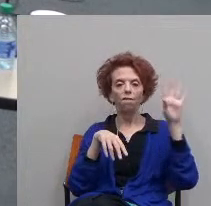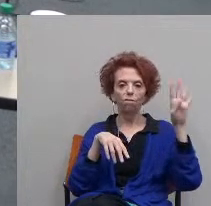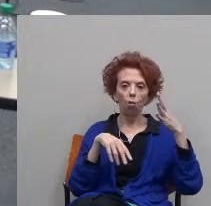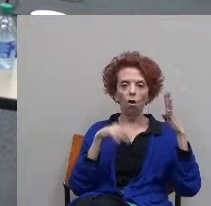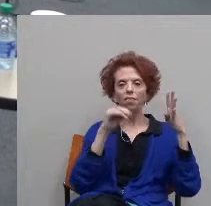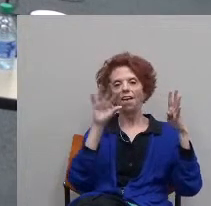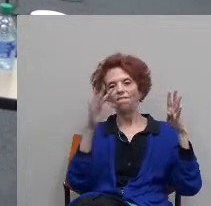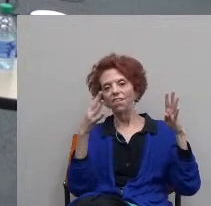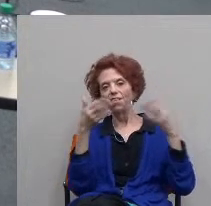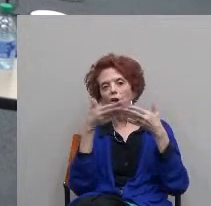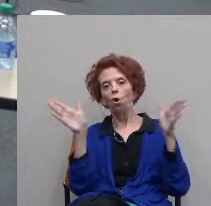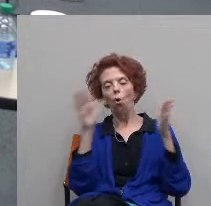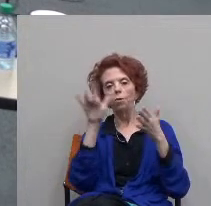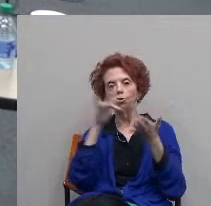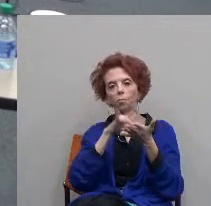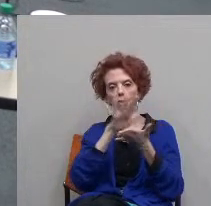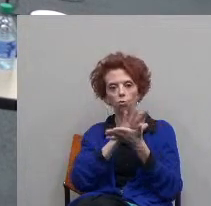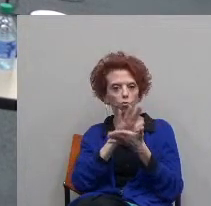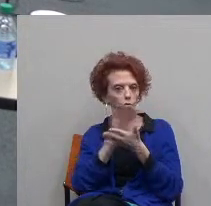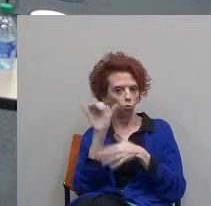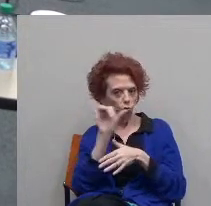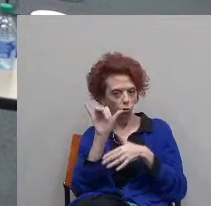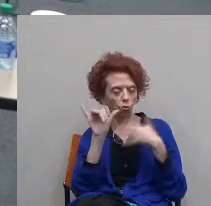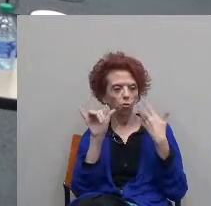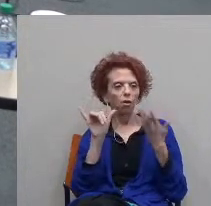and opening up to middle school as well.